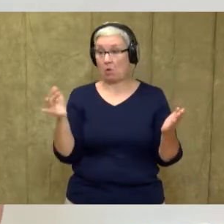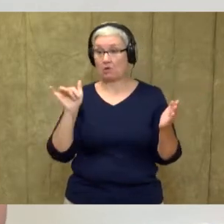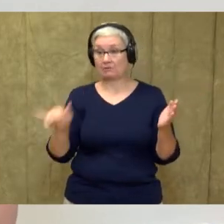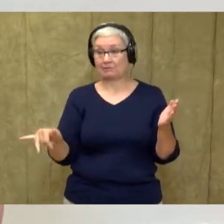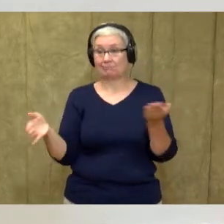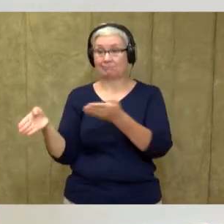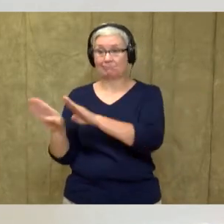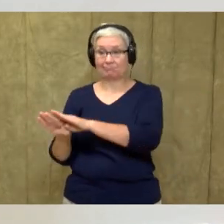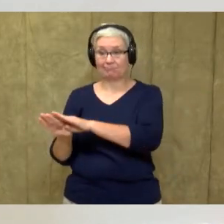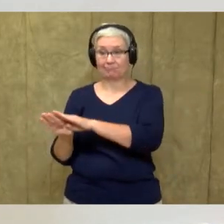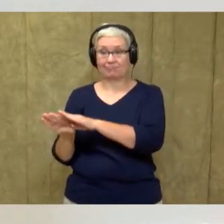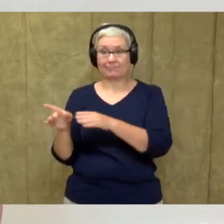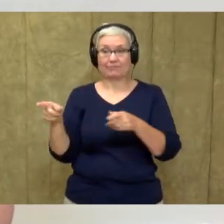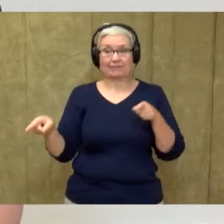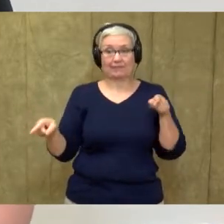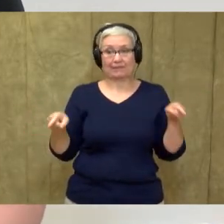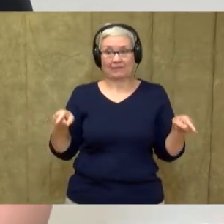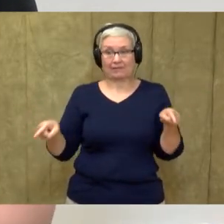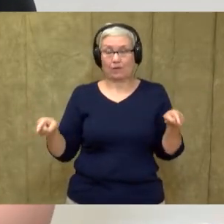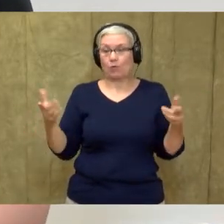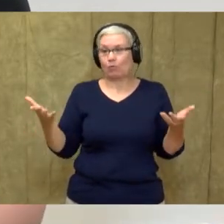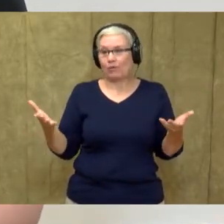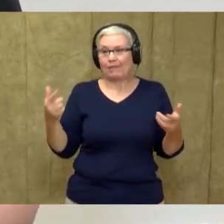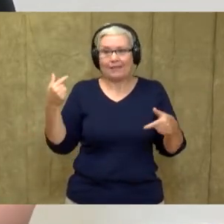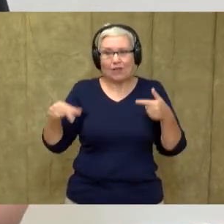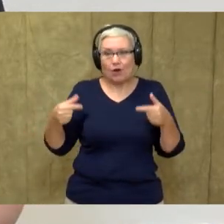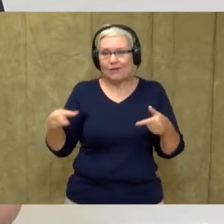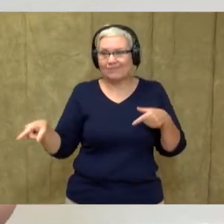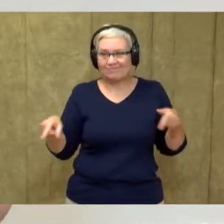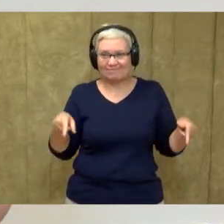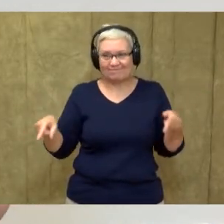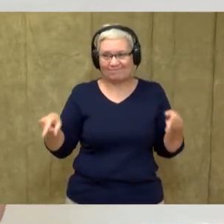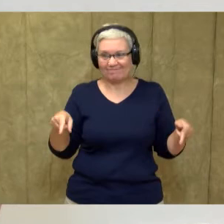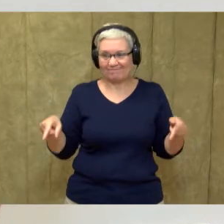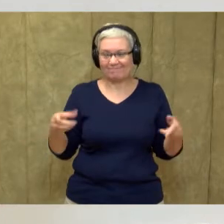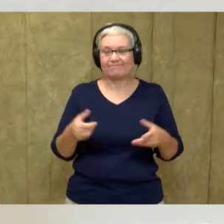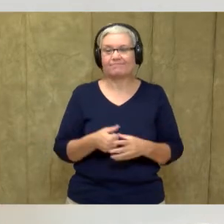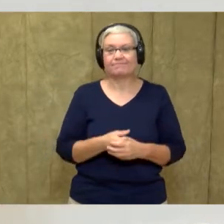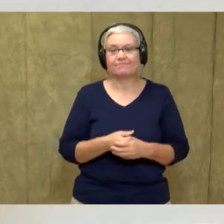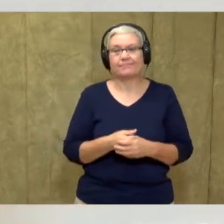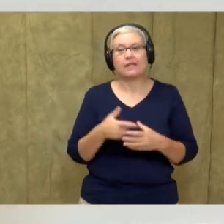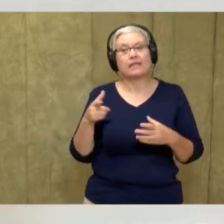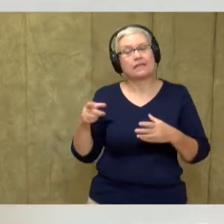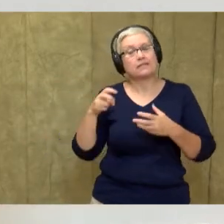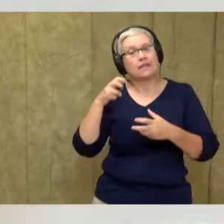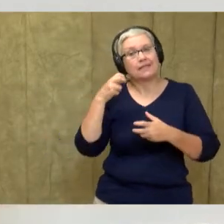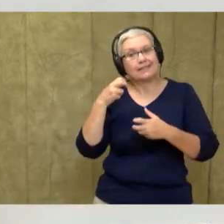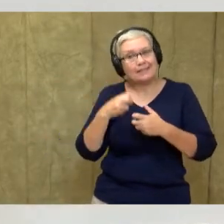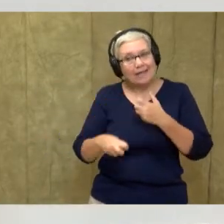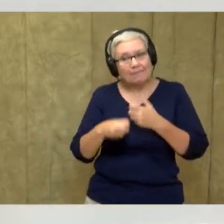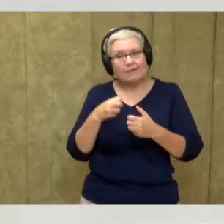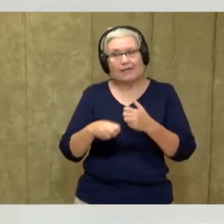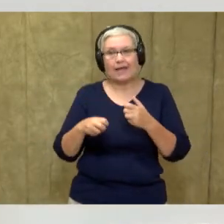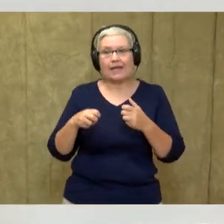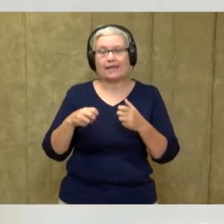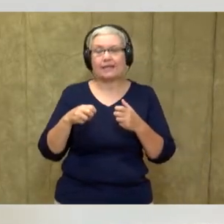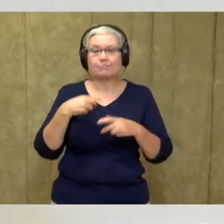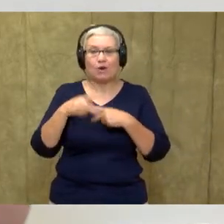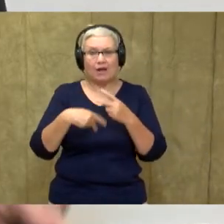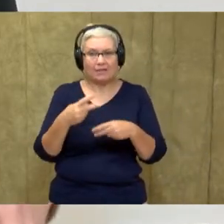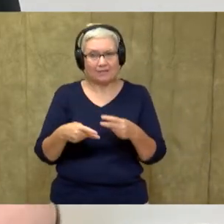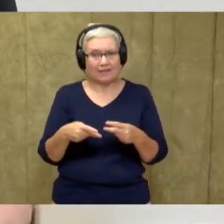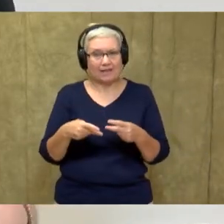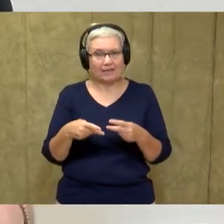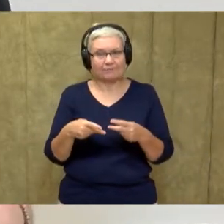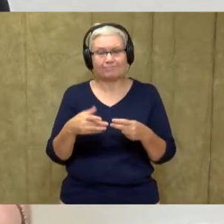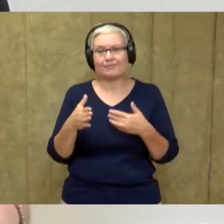that process will go, right? And, argument is a very complicated process in that no matter what